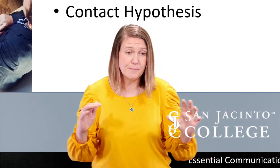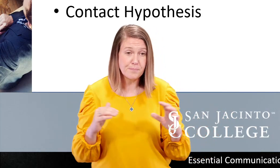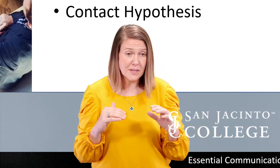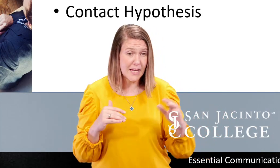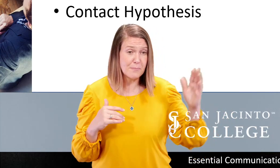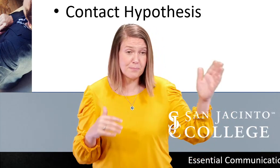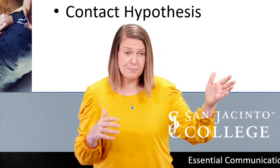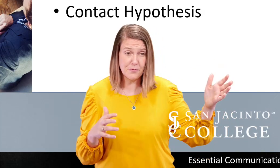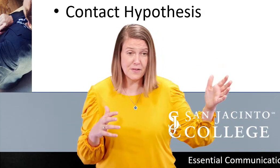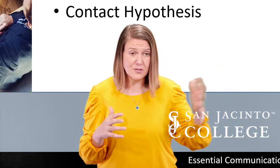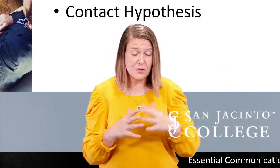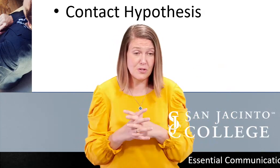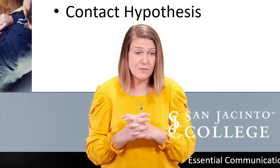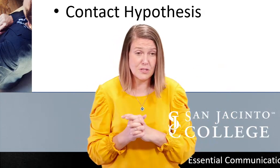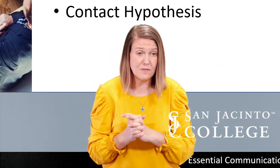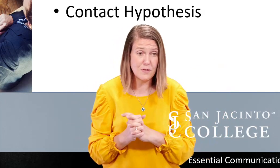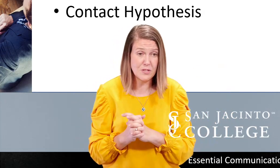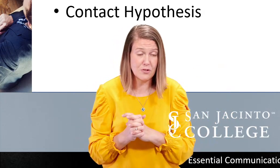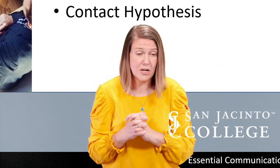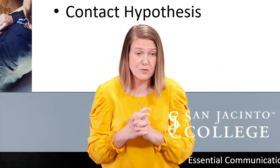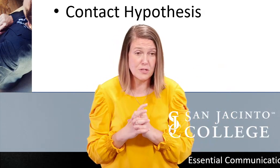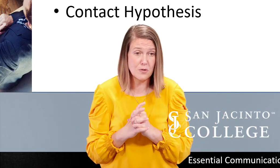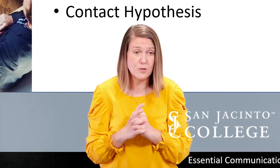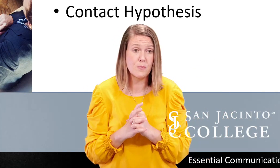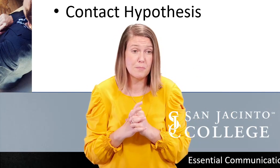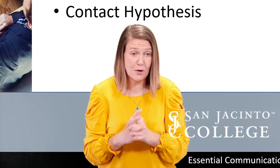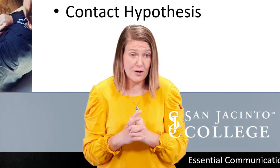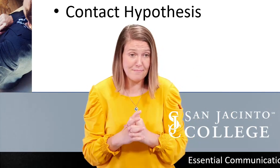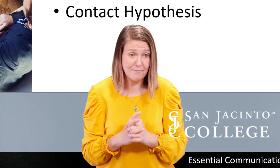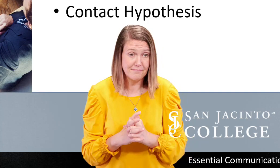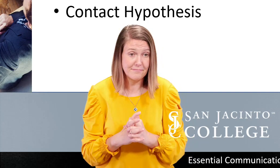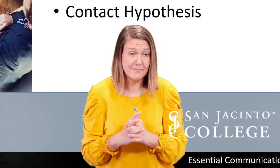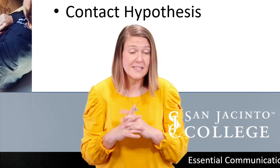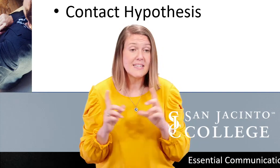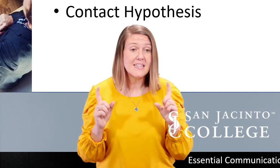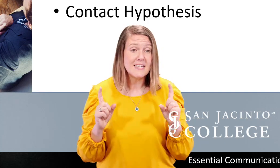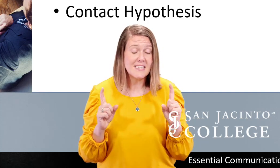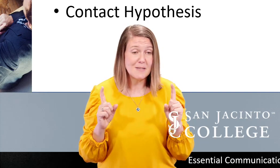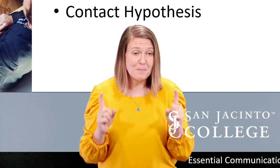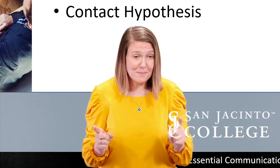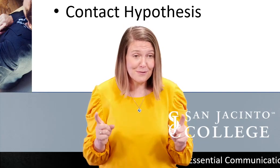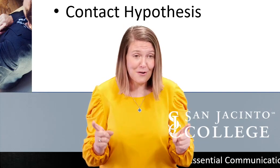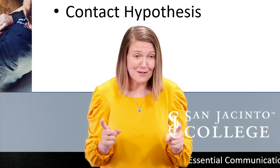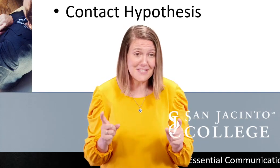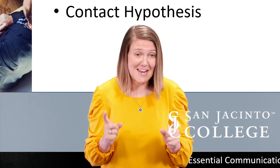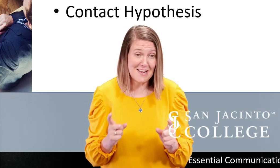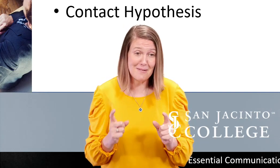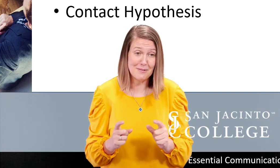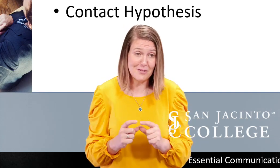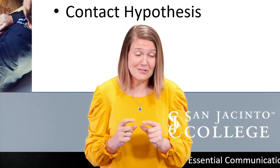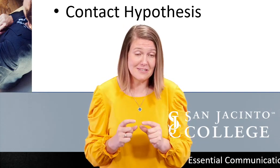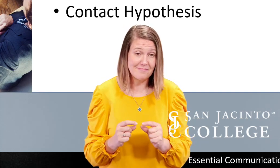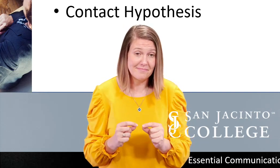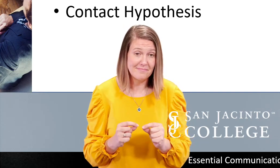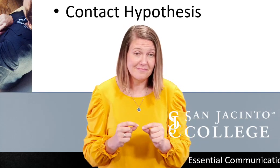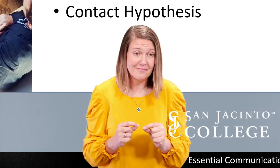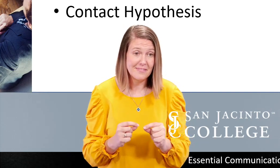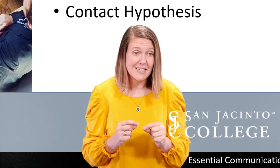speaker, and professor at the University of Houston Graduate Social Work Program, says people are hard to hate up